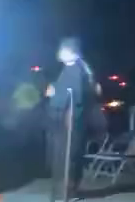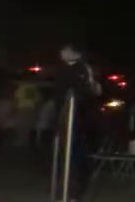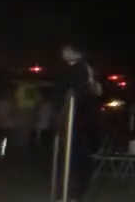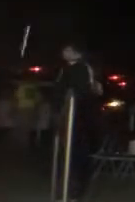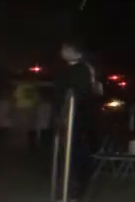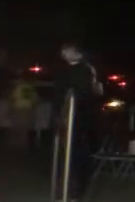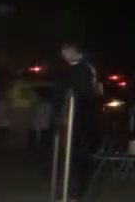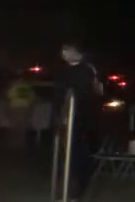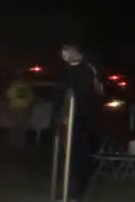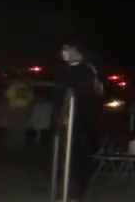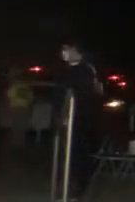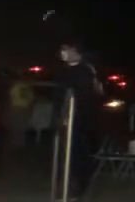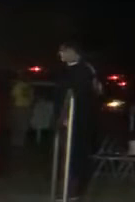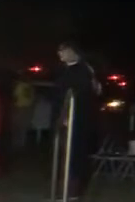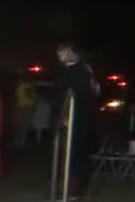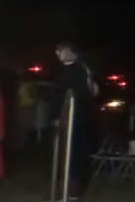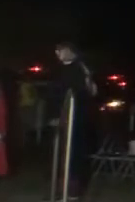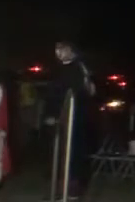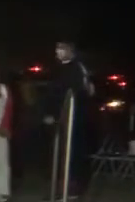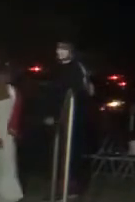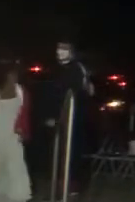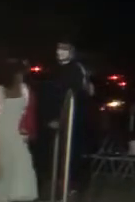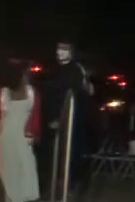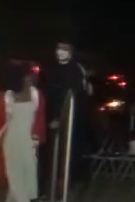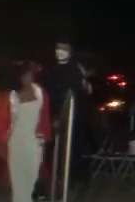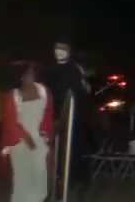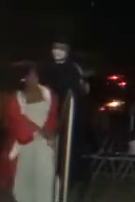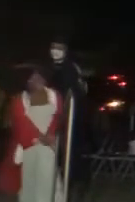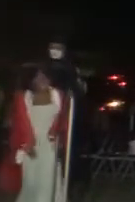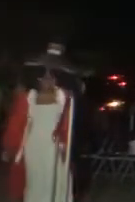Jedediah Tamar Keturah Chite.